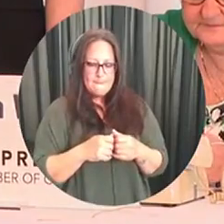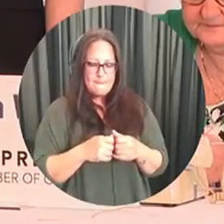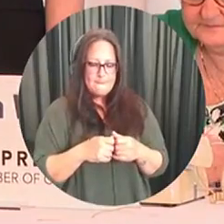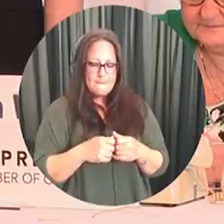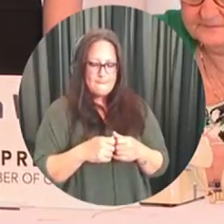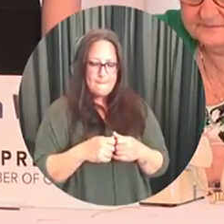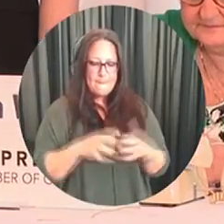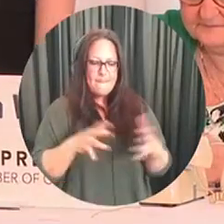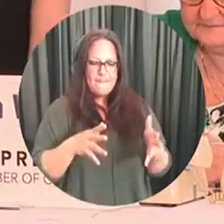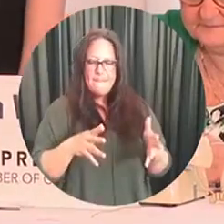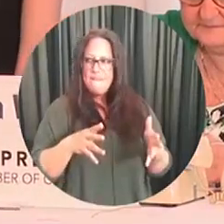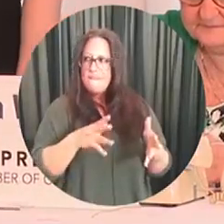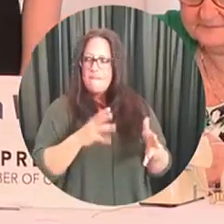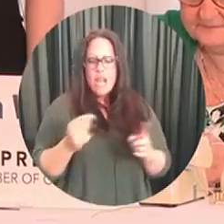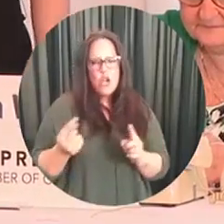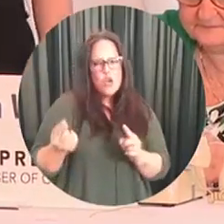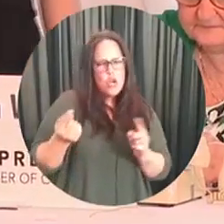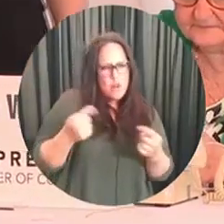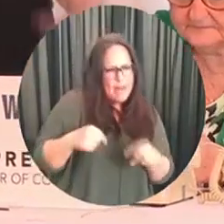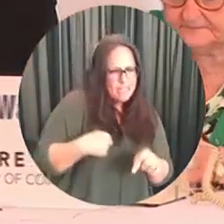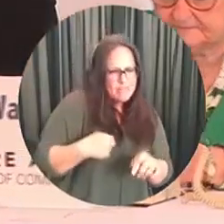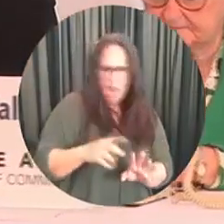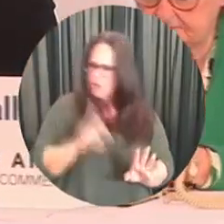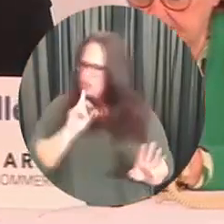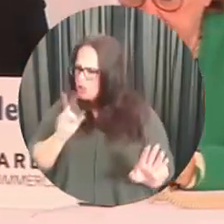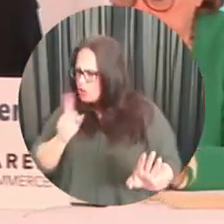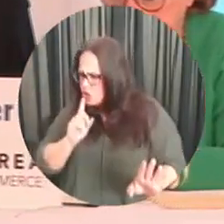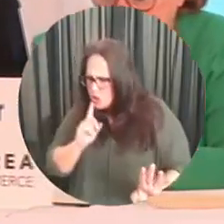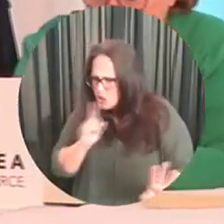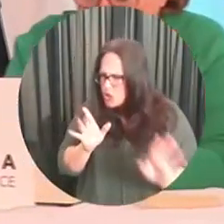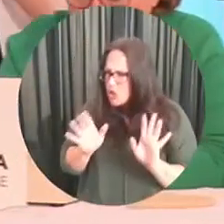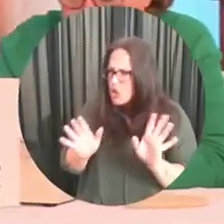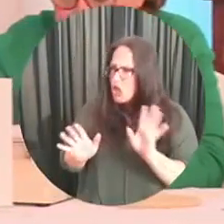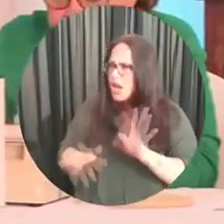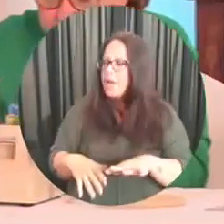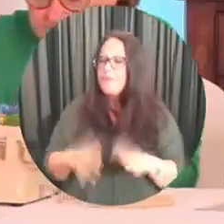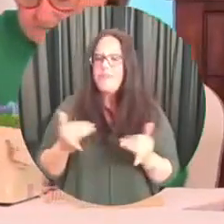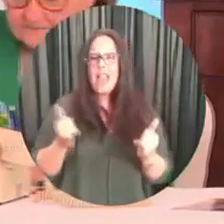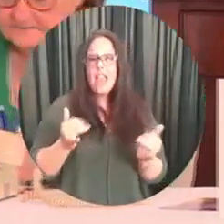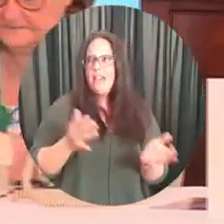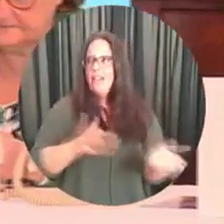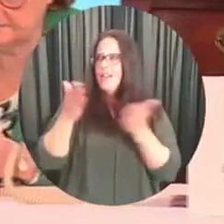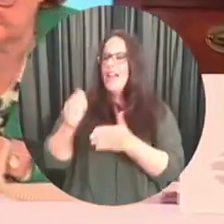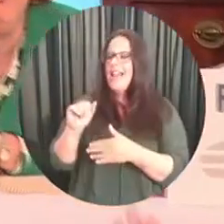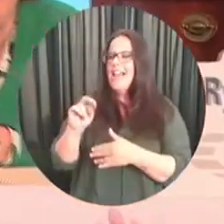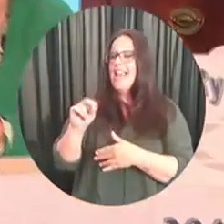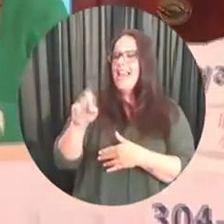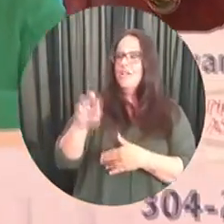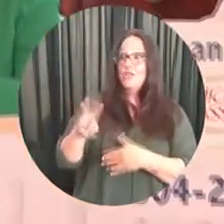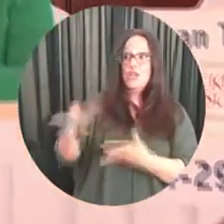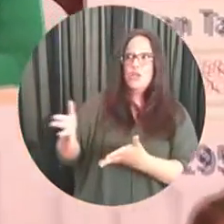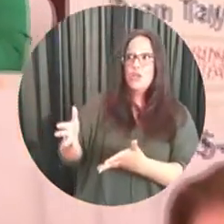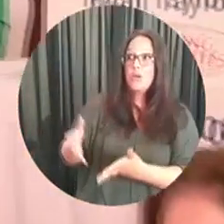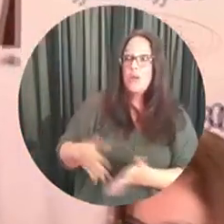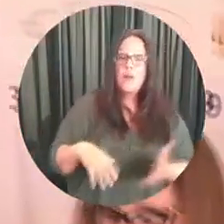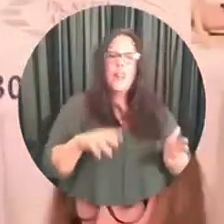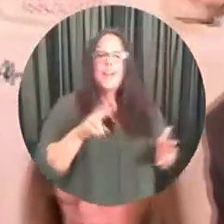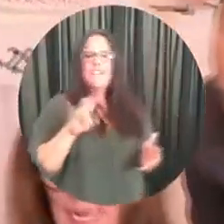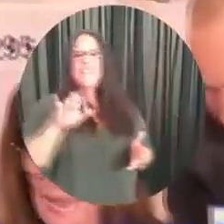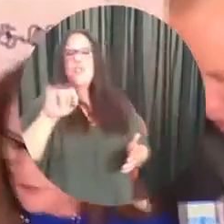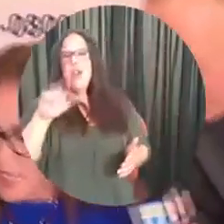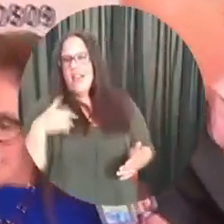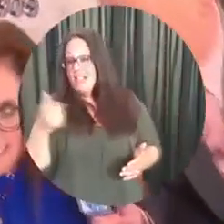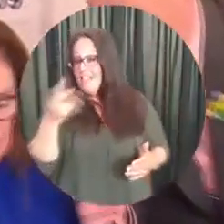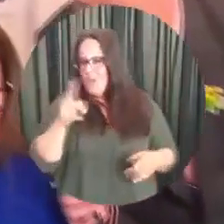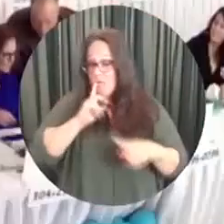And if you can come back to me. Please. Oh, sure, sure. Well, I think I'll send it down to Andrew now. Andrew, yes, how's your side doing? Victoria West here. She's got a couple shout-outs. She's been one of the